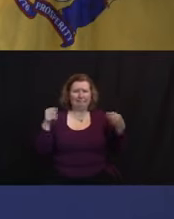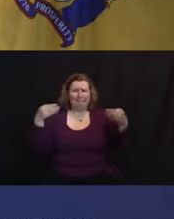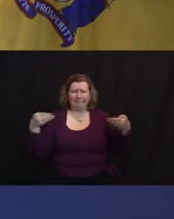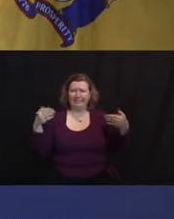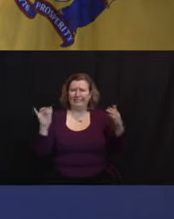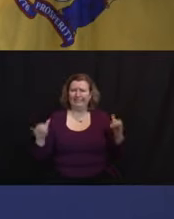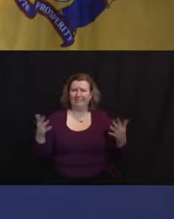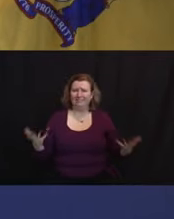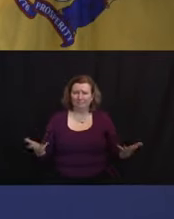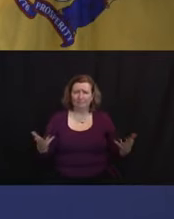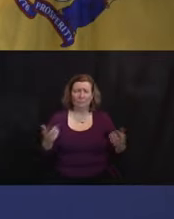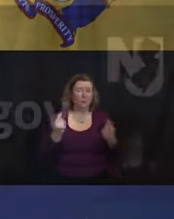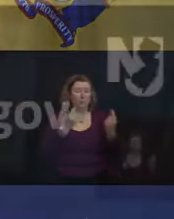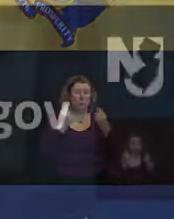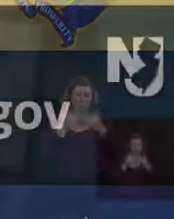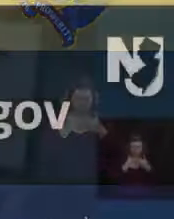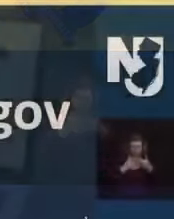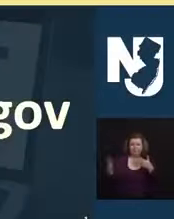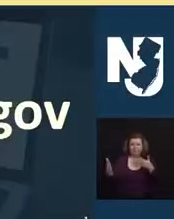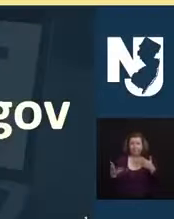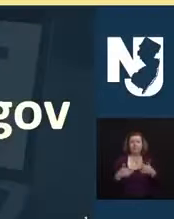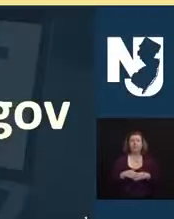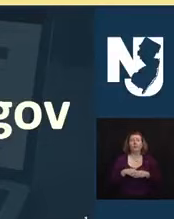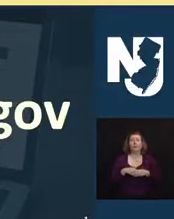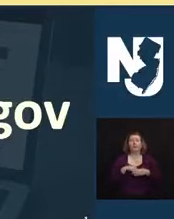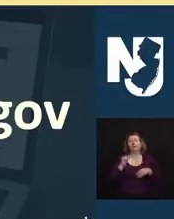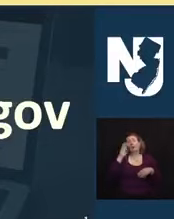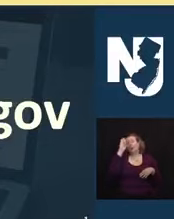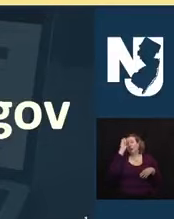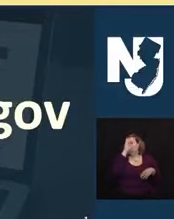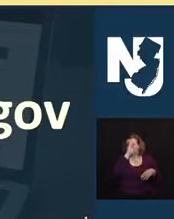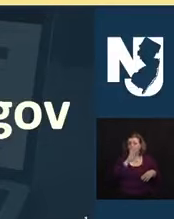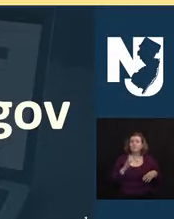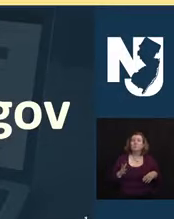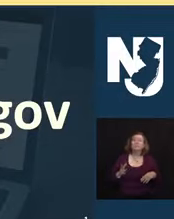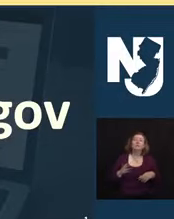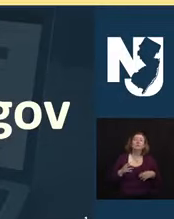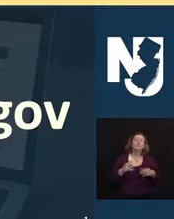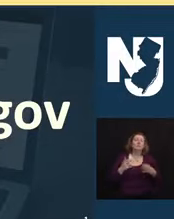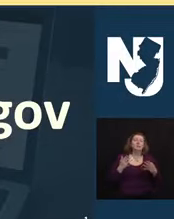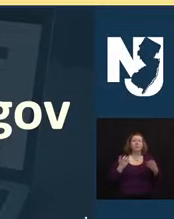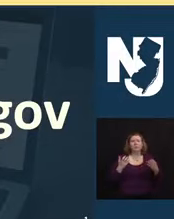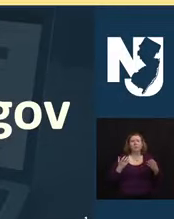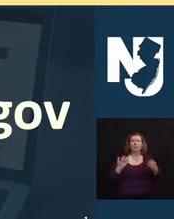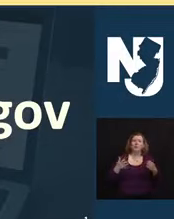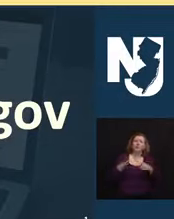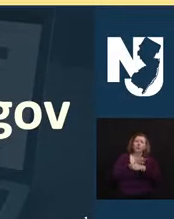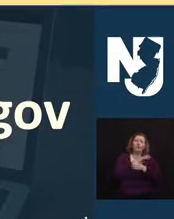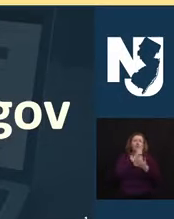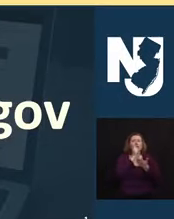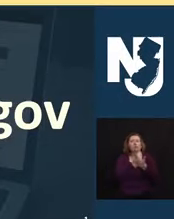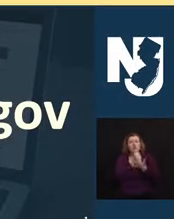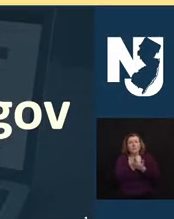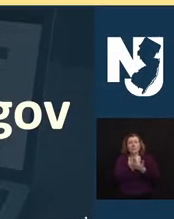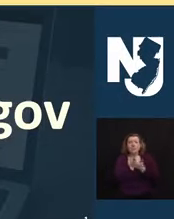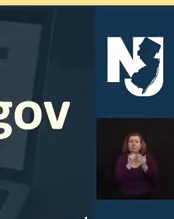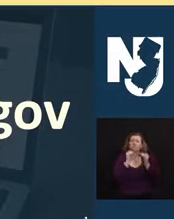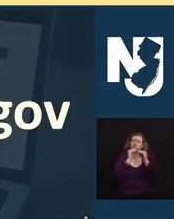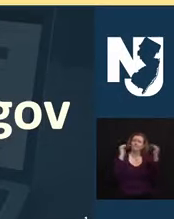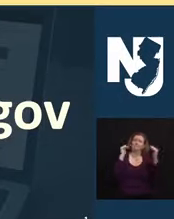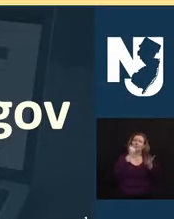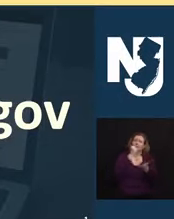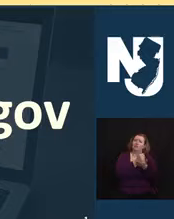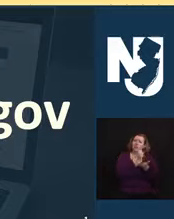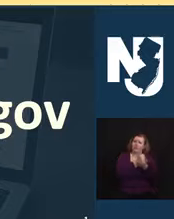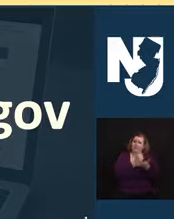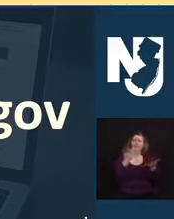state. The metrics in our hospitals and their ability to ensure full and equitable treatment for those who need it are the greatest indicators